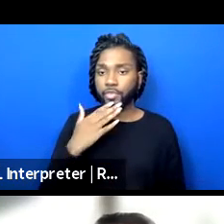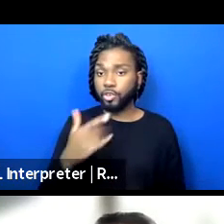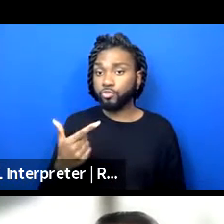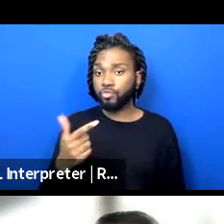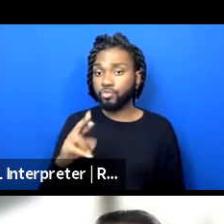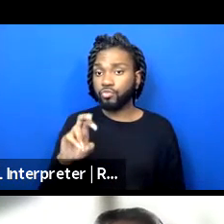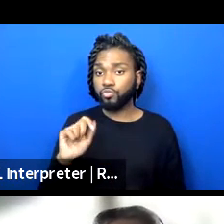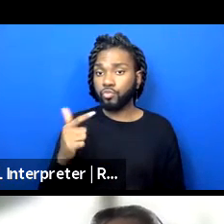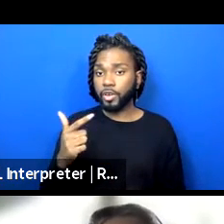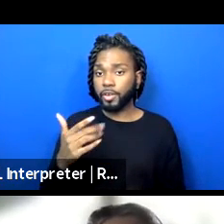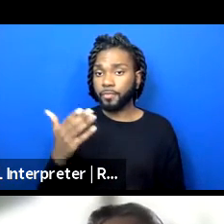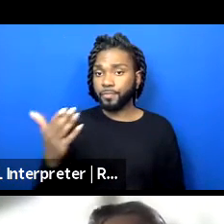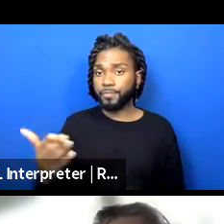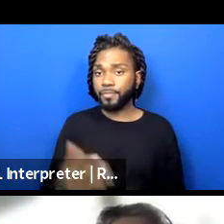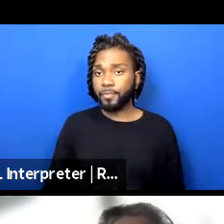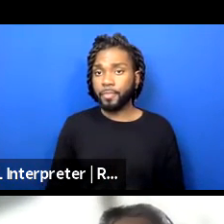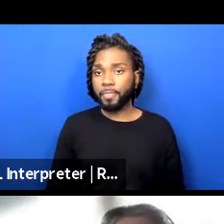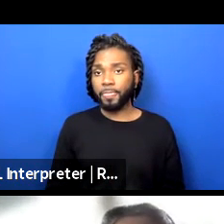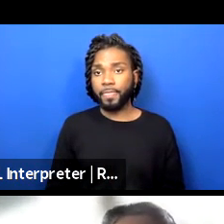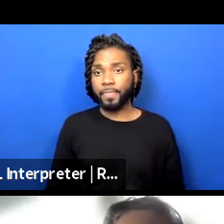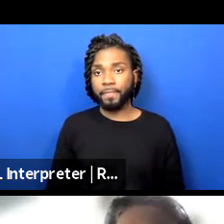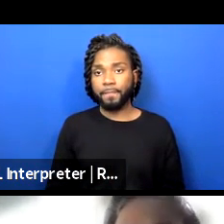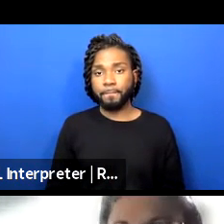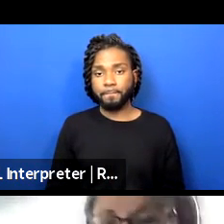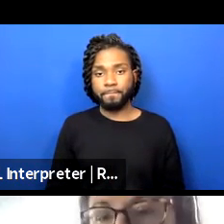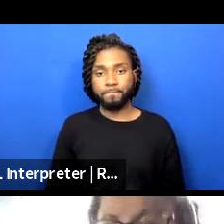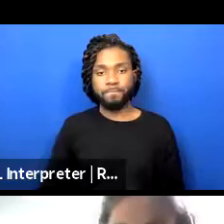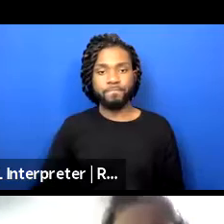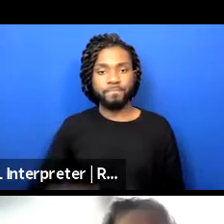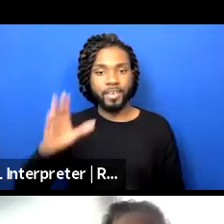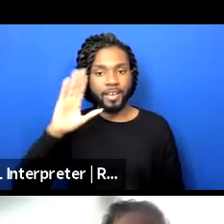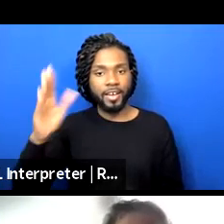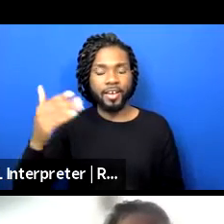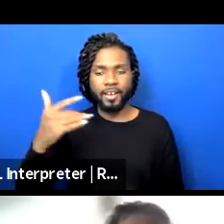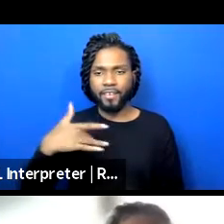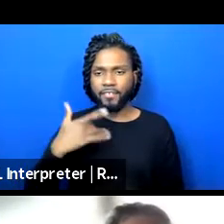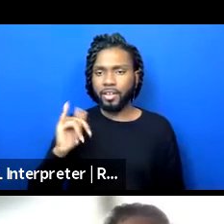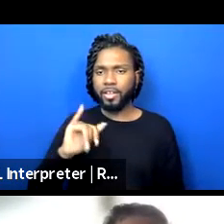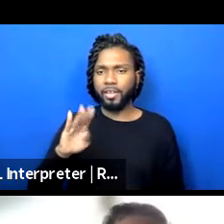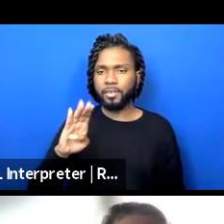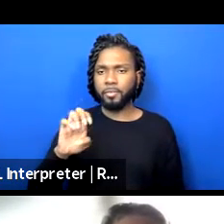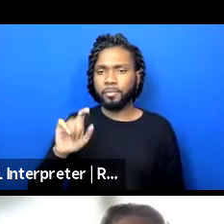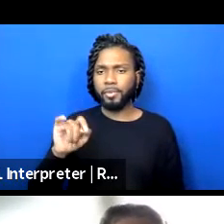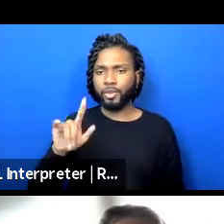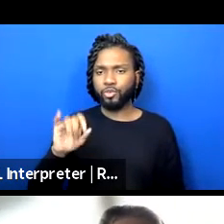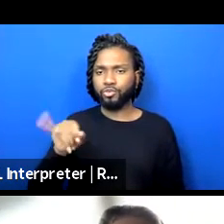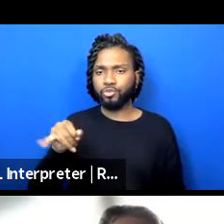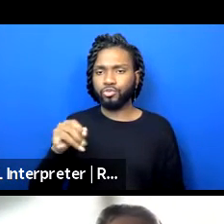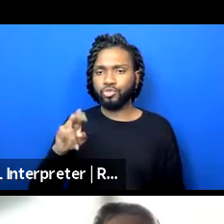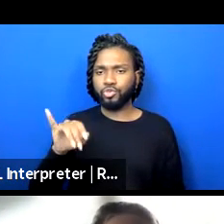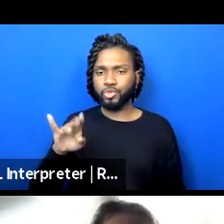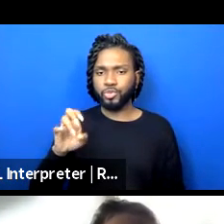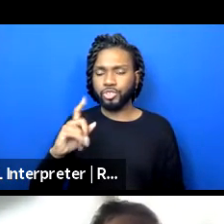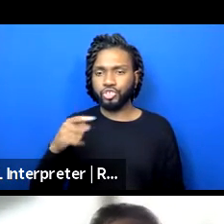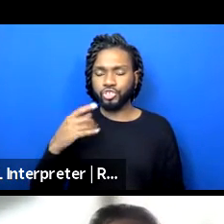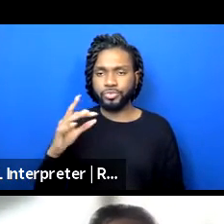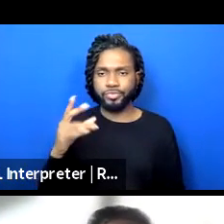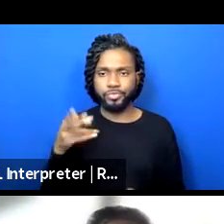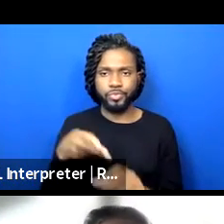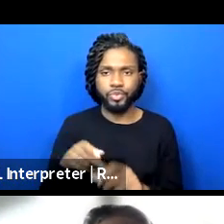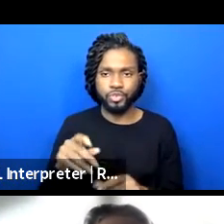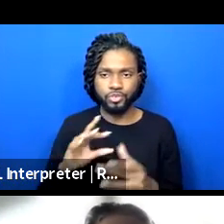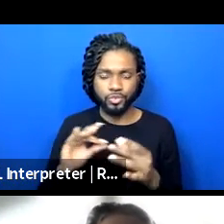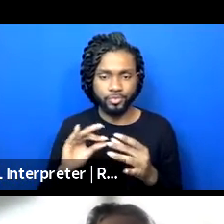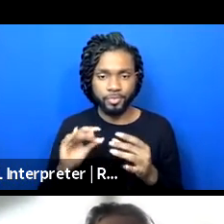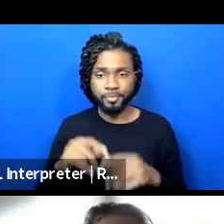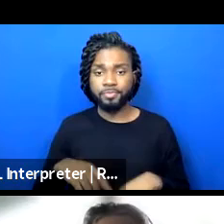you. Hi, so I feel like Beetlejuice summed into the conversation here. So just answer. Now, of